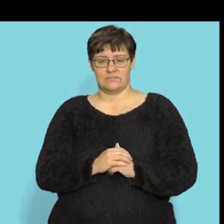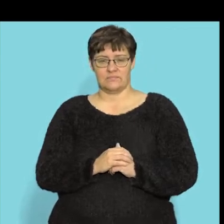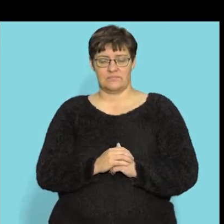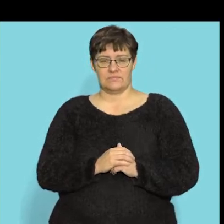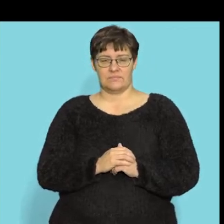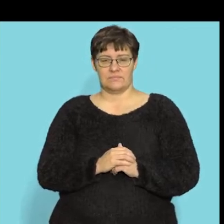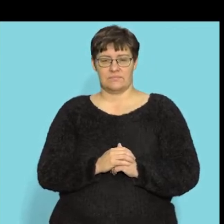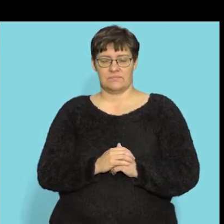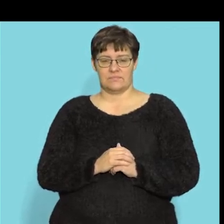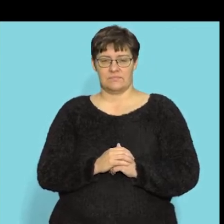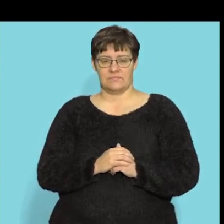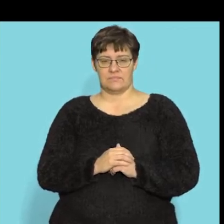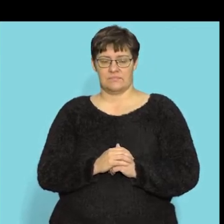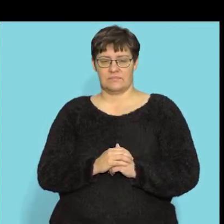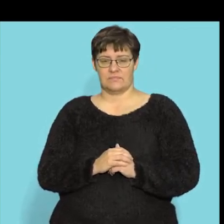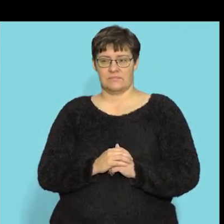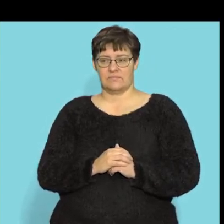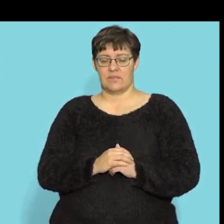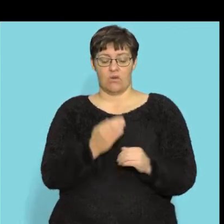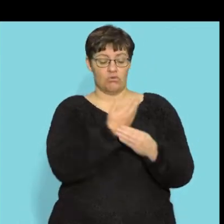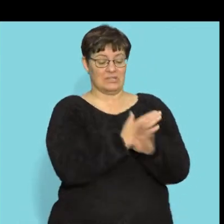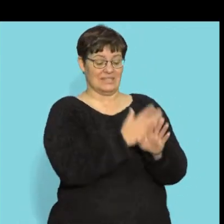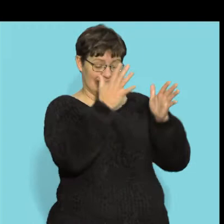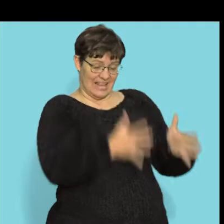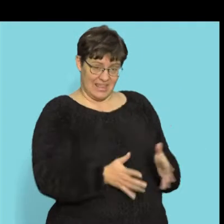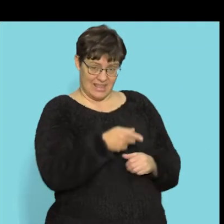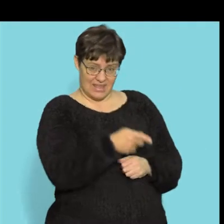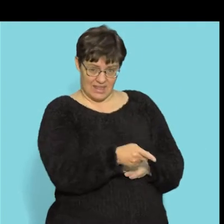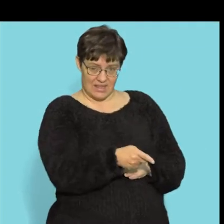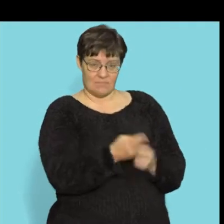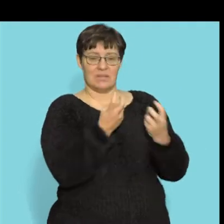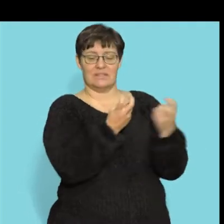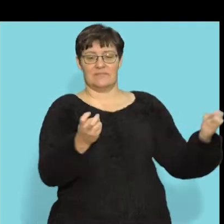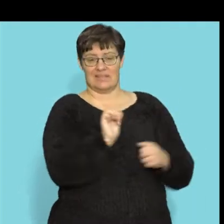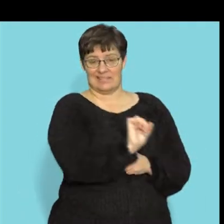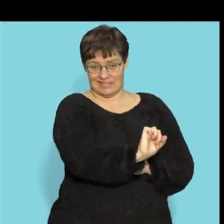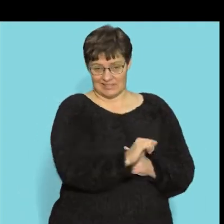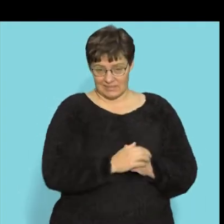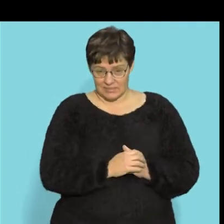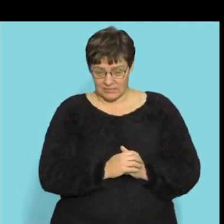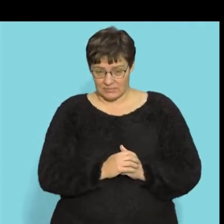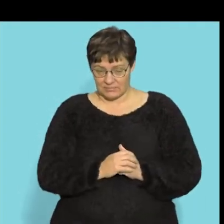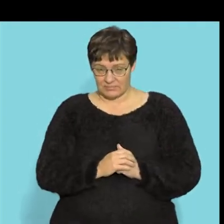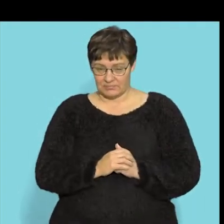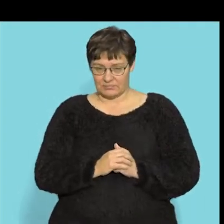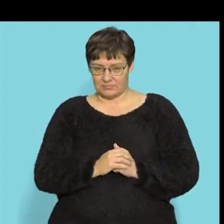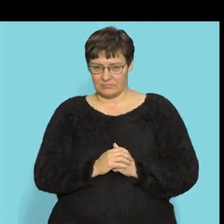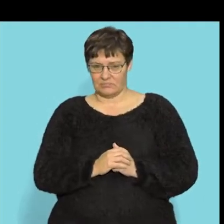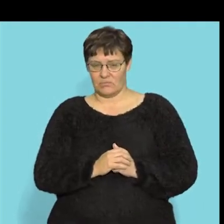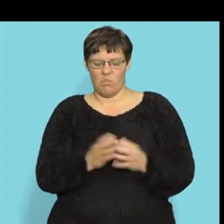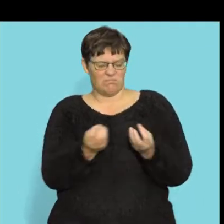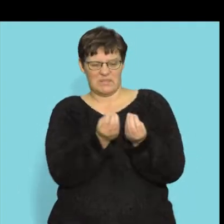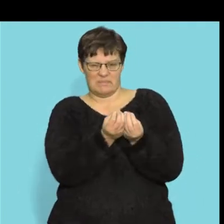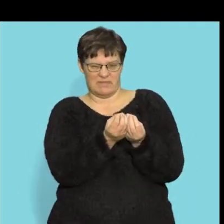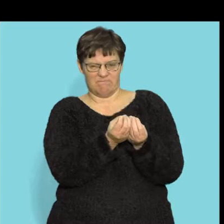So resistance is a physical quantity, okay? While a resistor is a device,